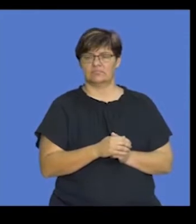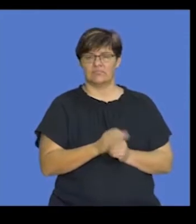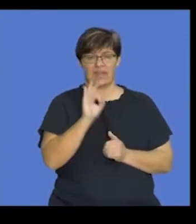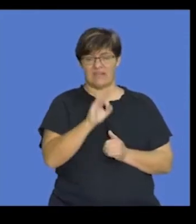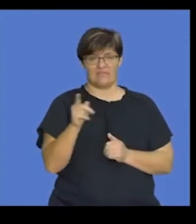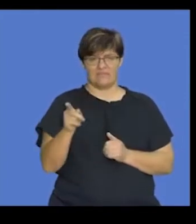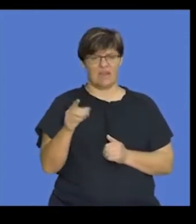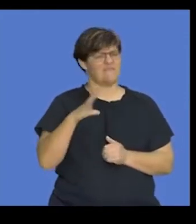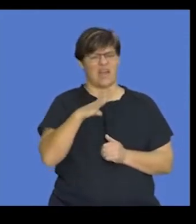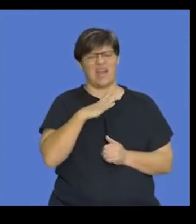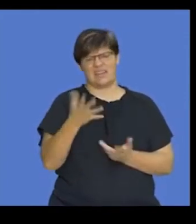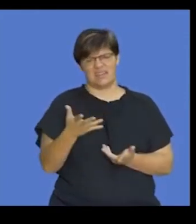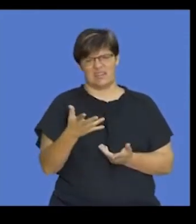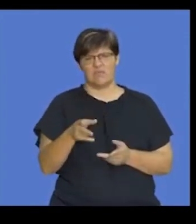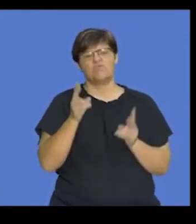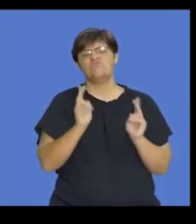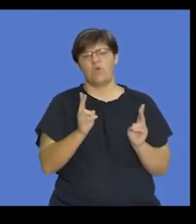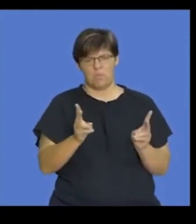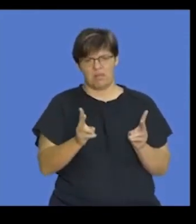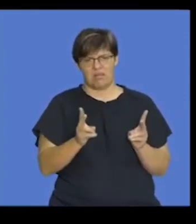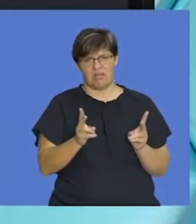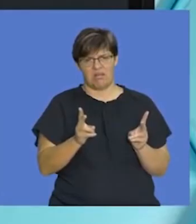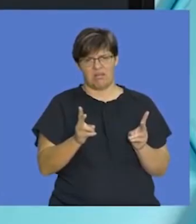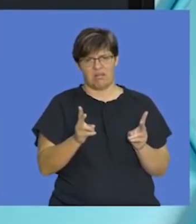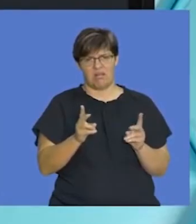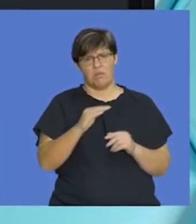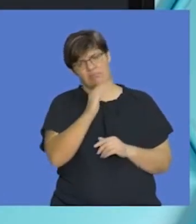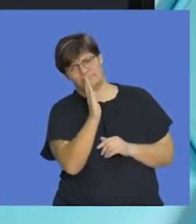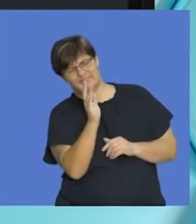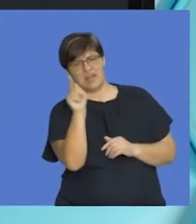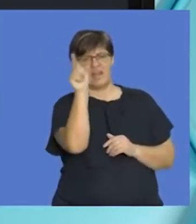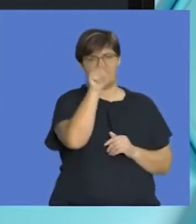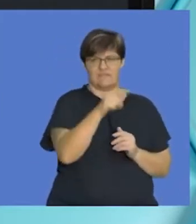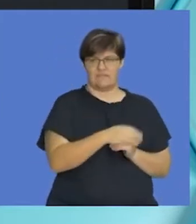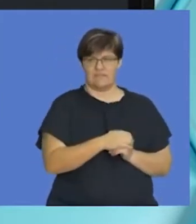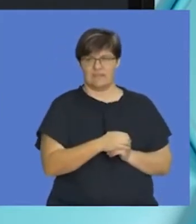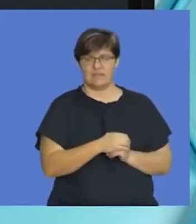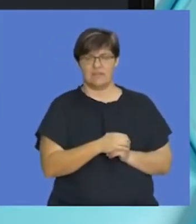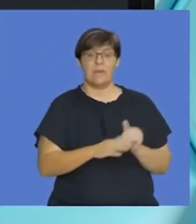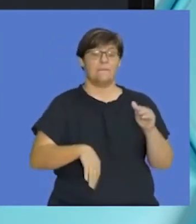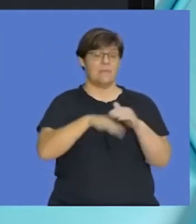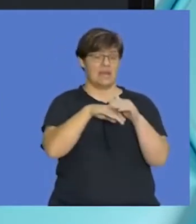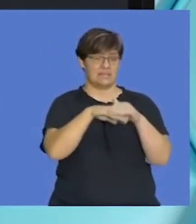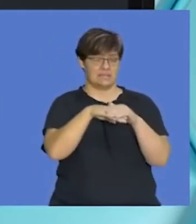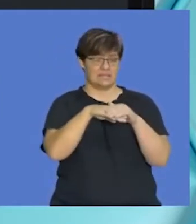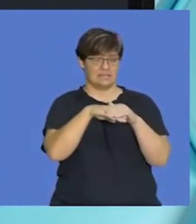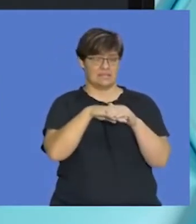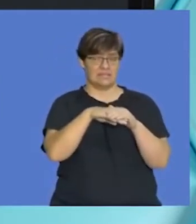as a normal F like that, that's fine. We just normally write it to a slant. F